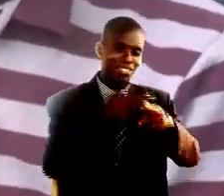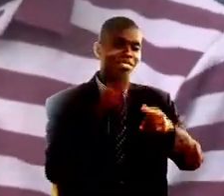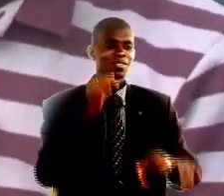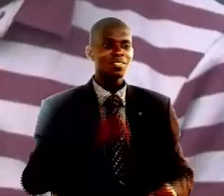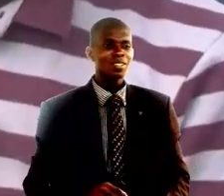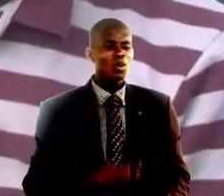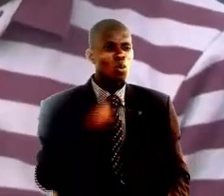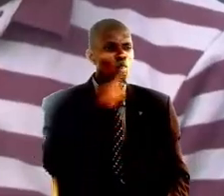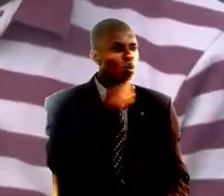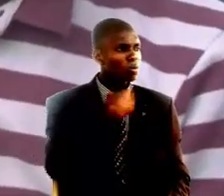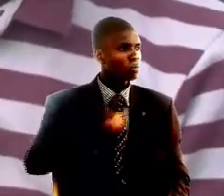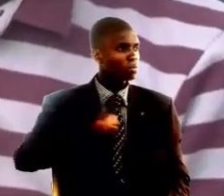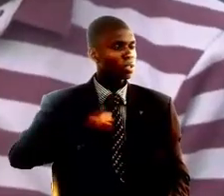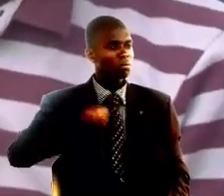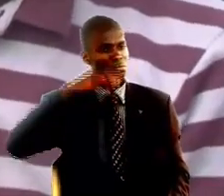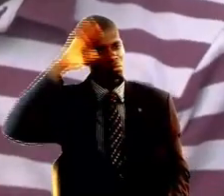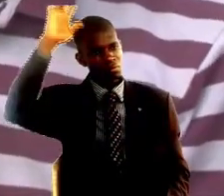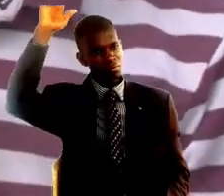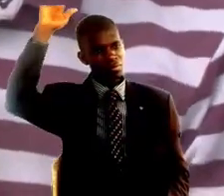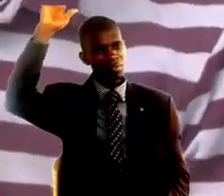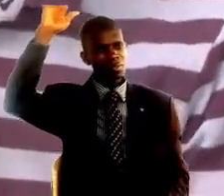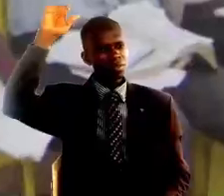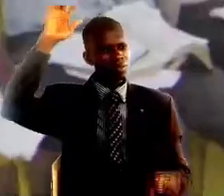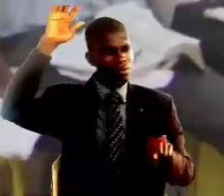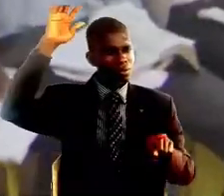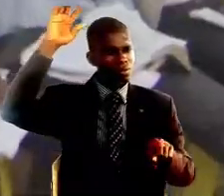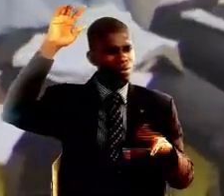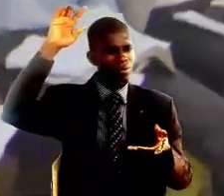Where are you? You will catch up with me.